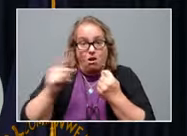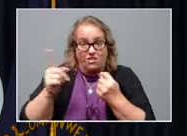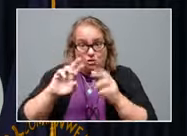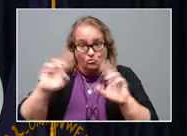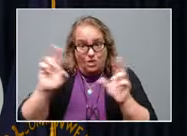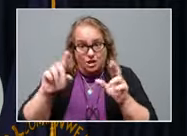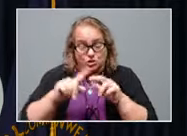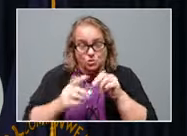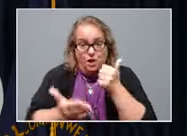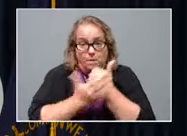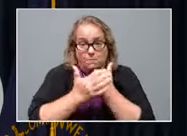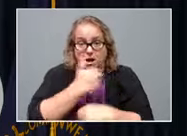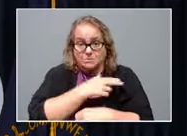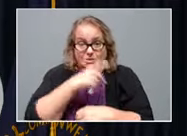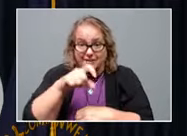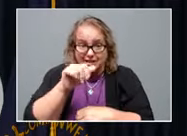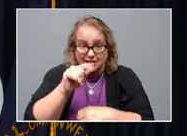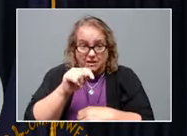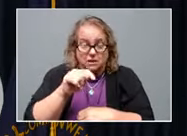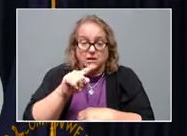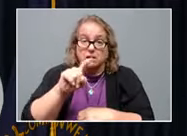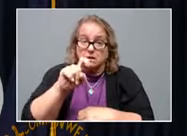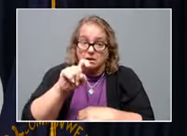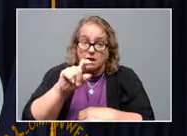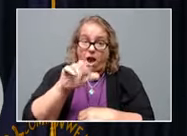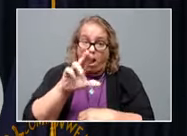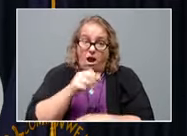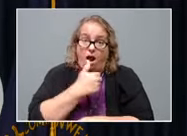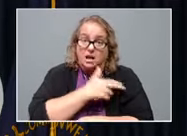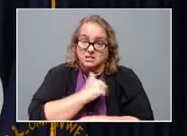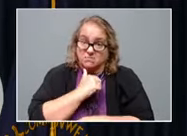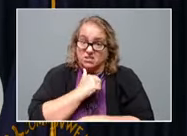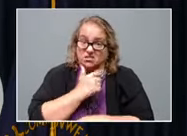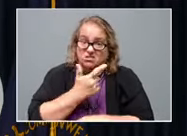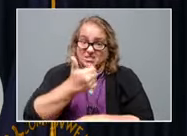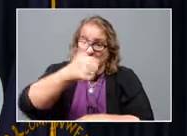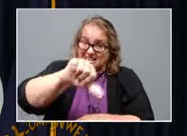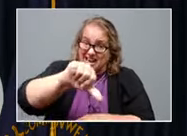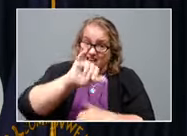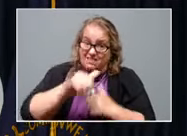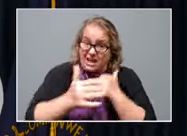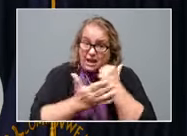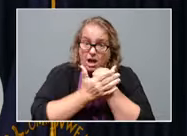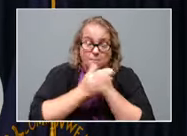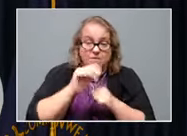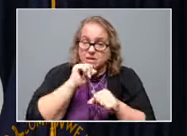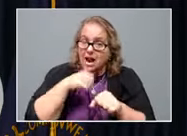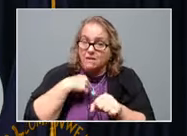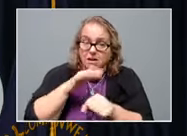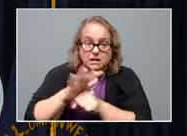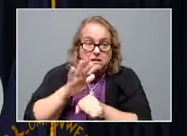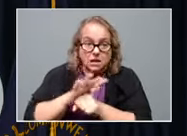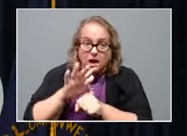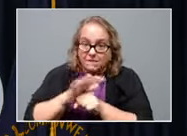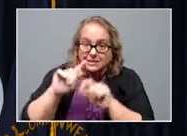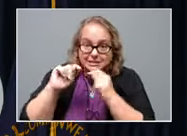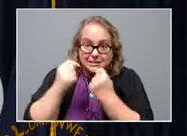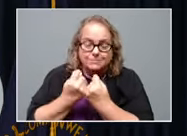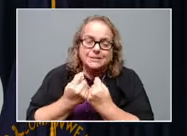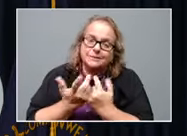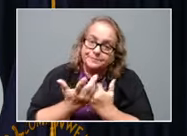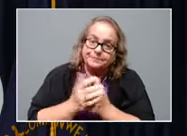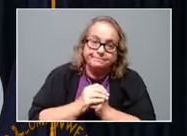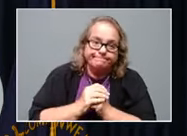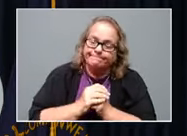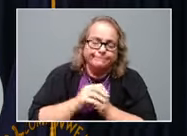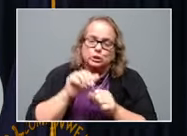ever denied that help if there aren't enough strike teams to go around? There aren't enough strike teams, and we have